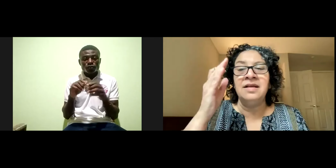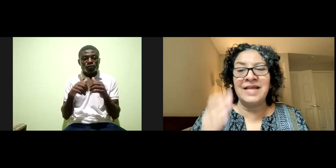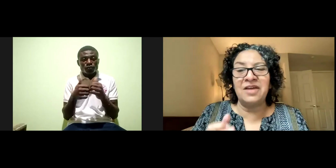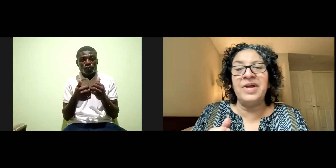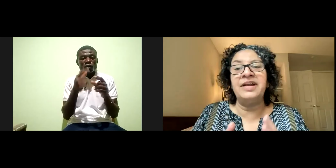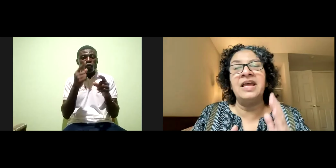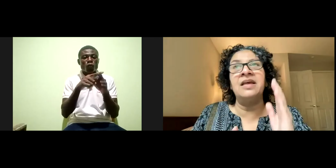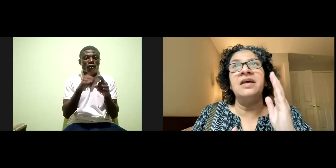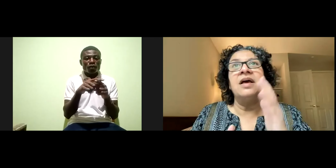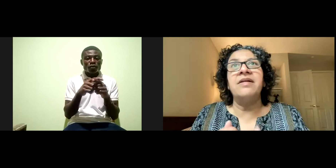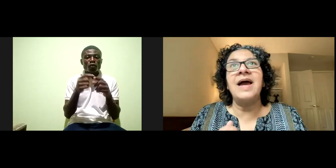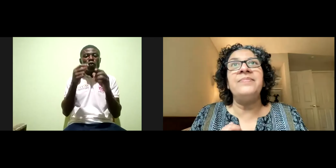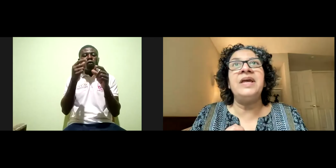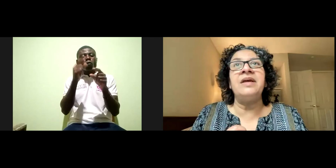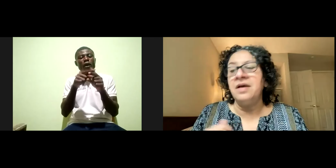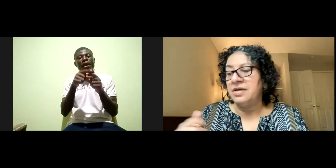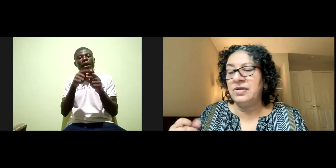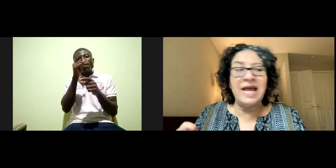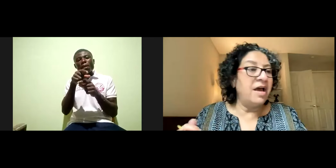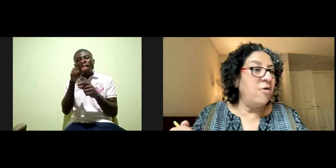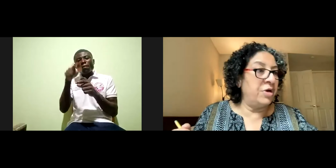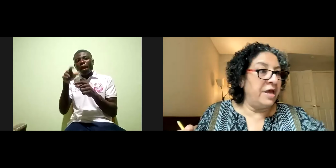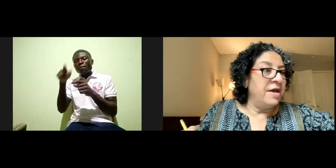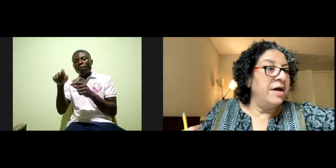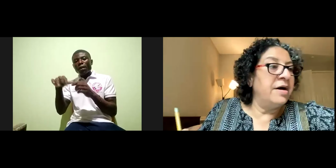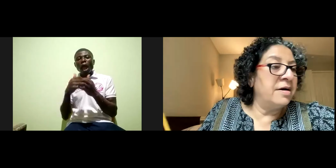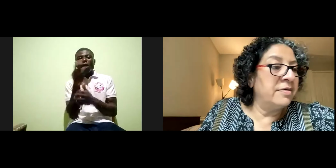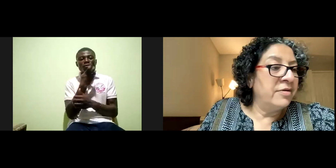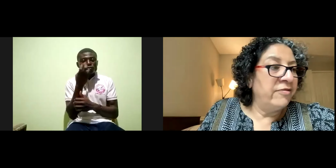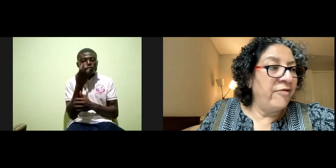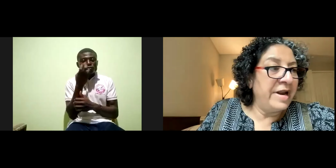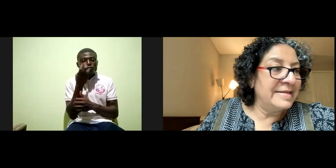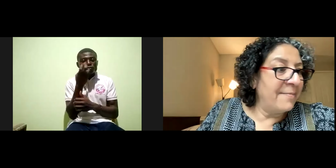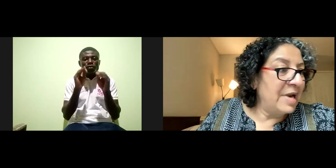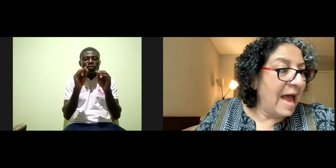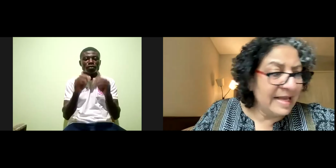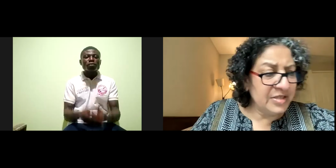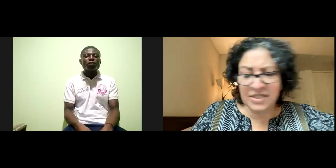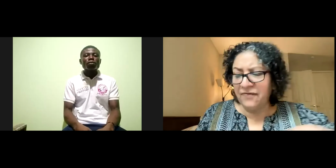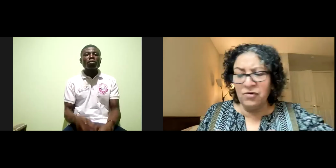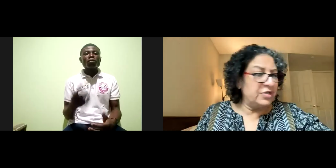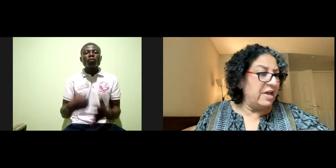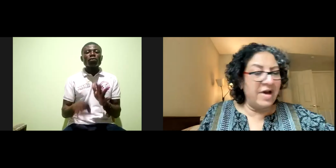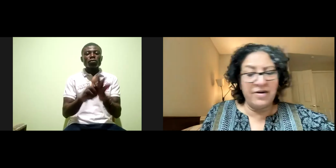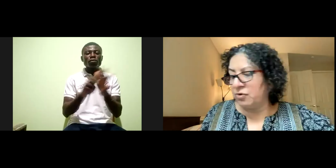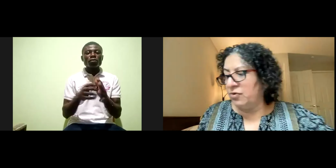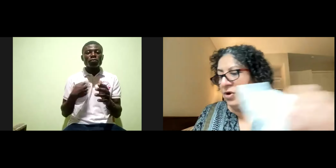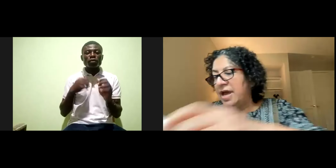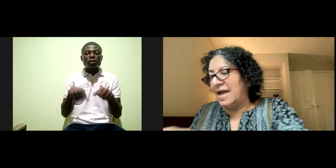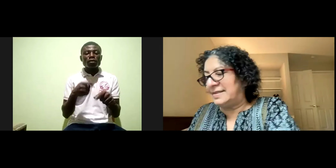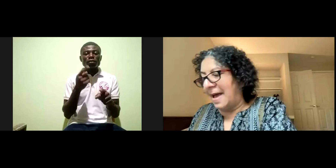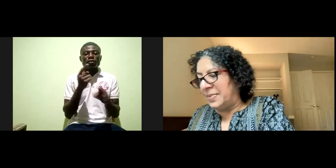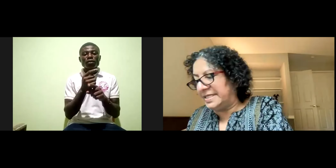blending, segmenting, rhyming. So like, okay, for example, I can just share one or